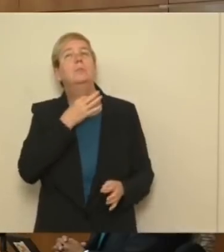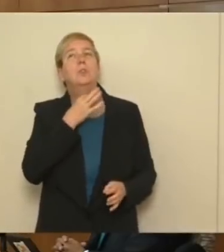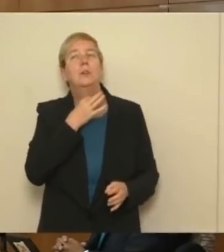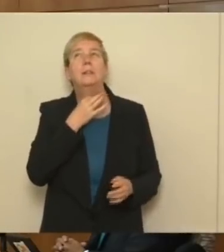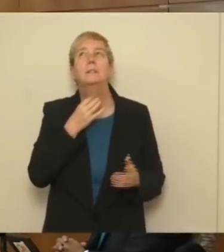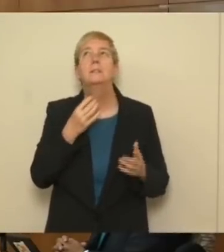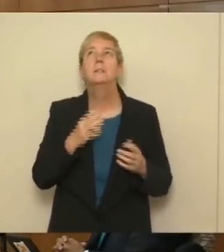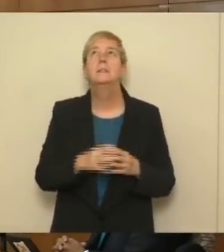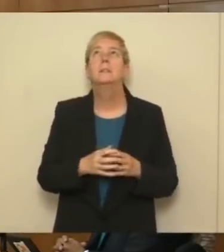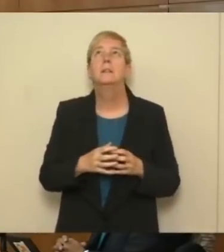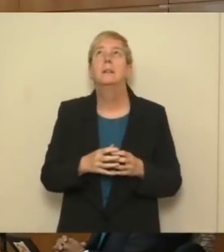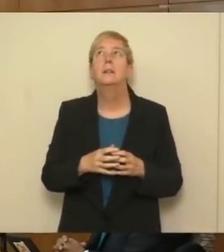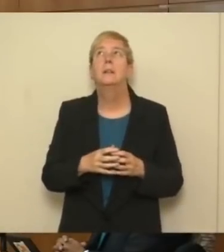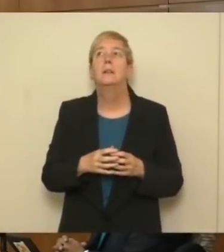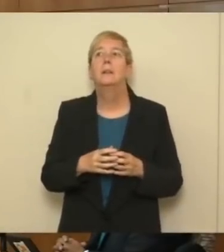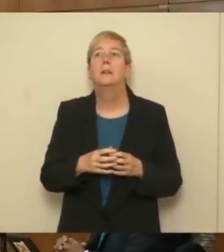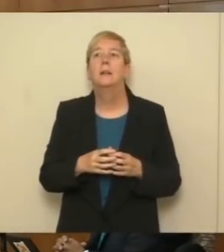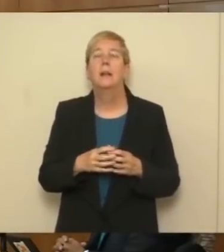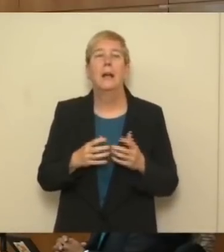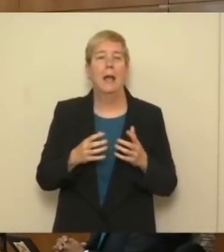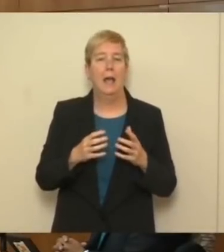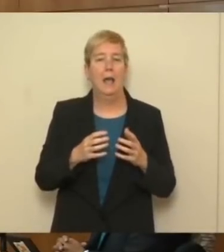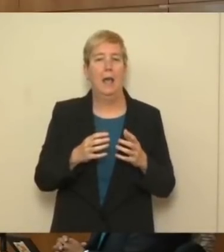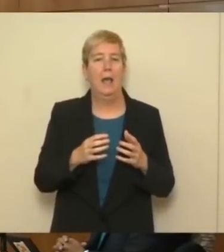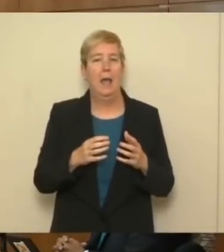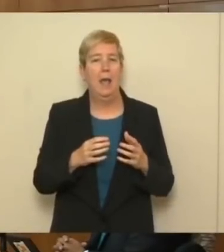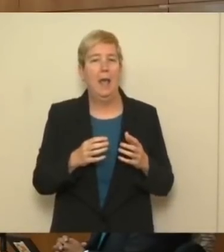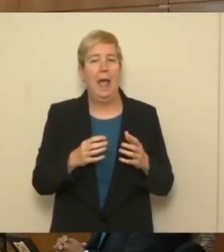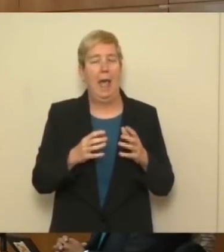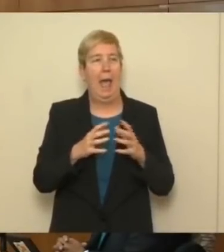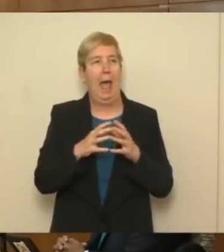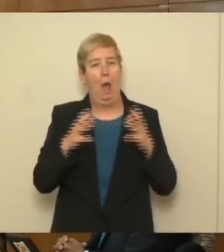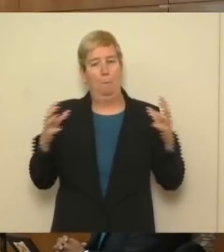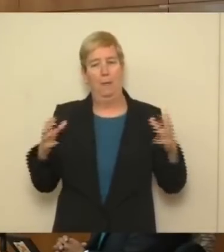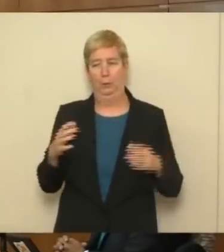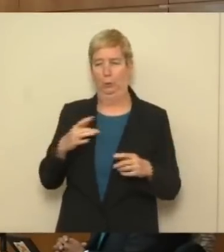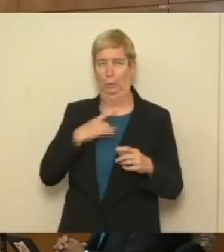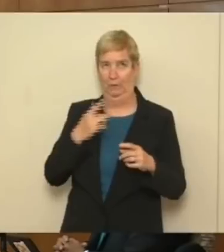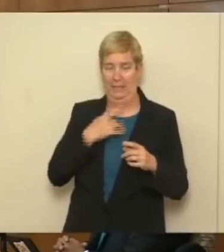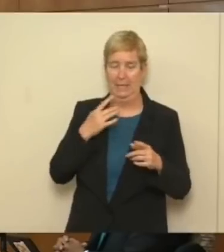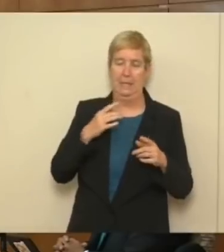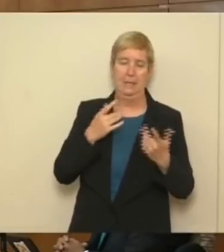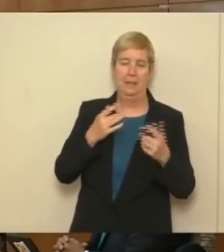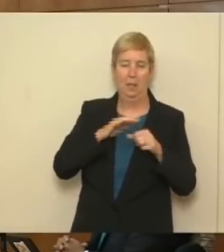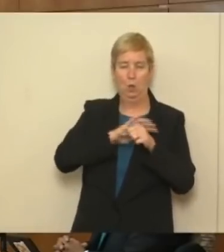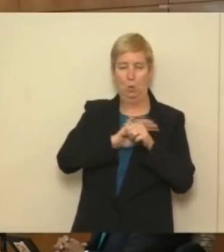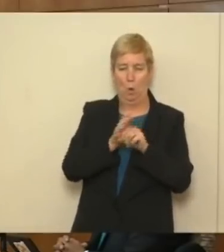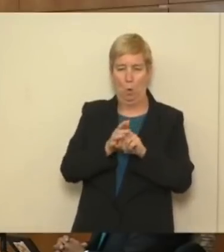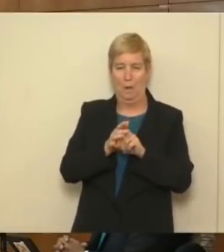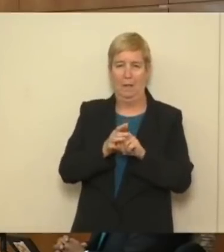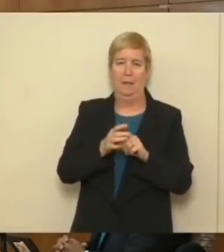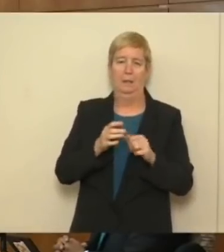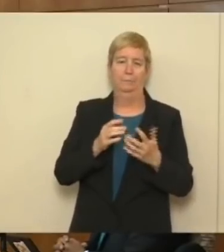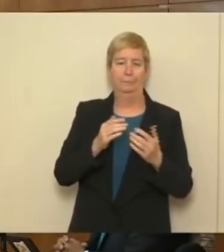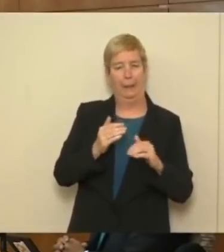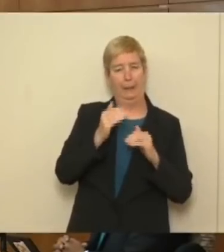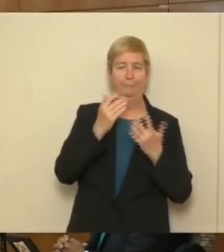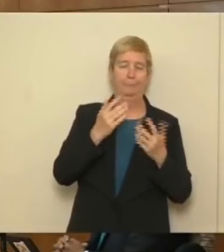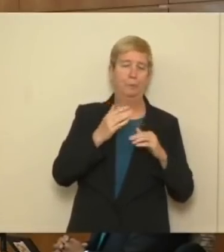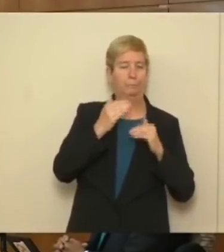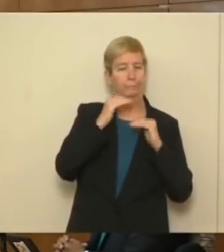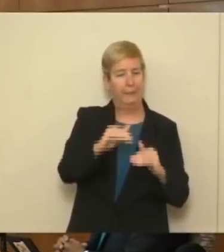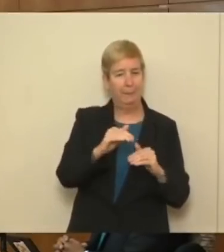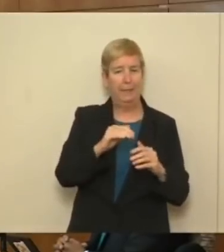COVID suppressed, in your view, in the state's view, voter turnout on the Pueblos and tribal lands during the primaries, and what could be done